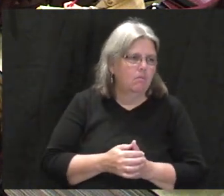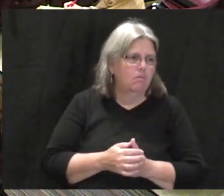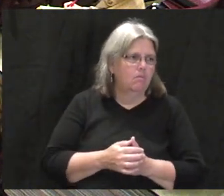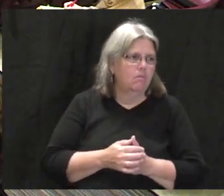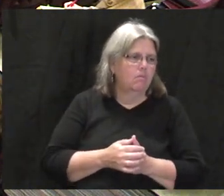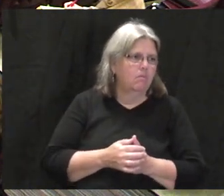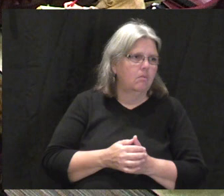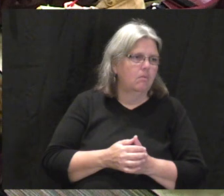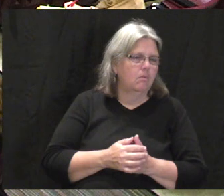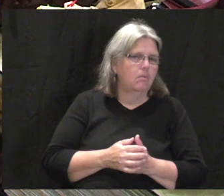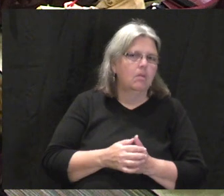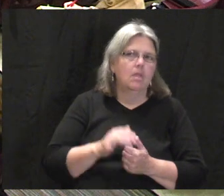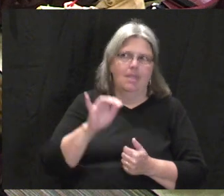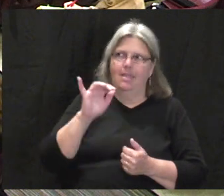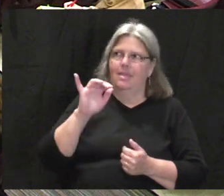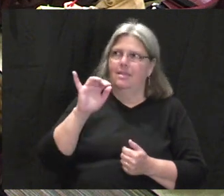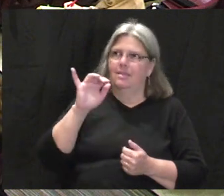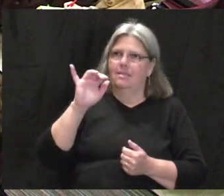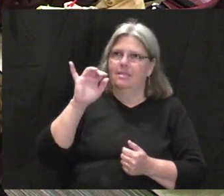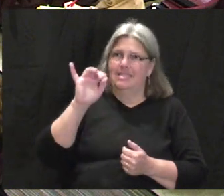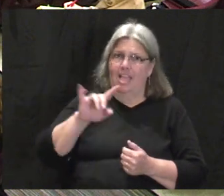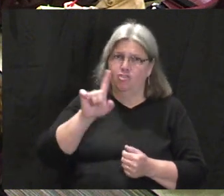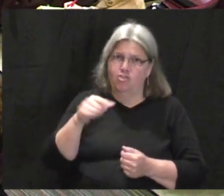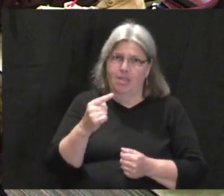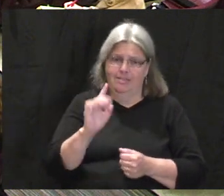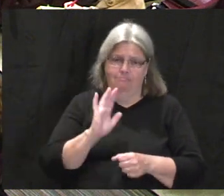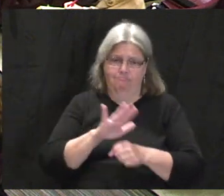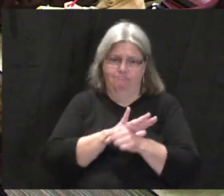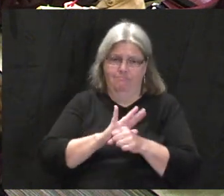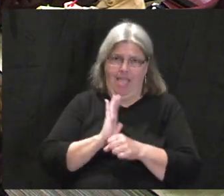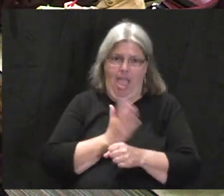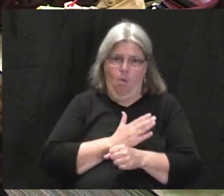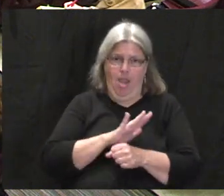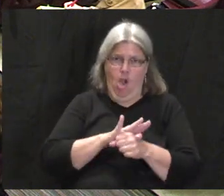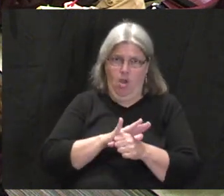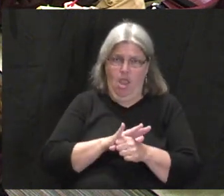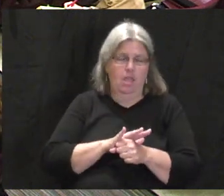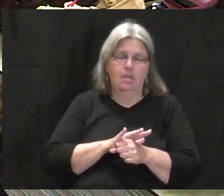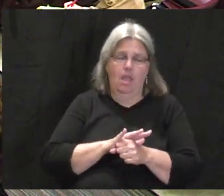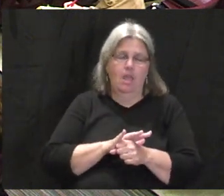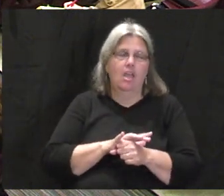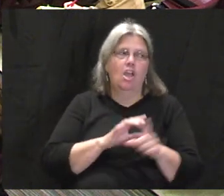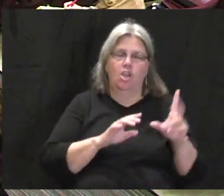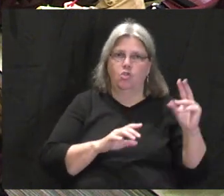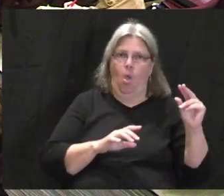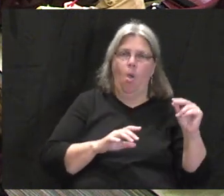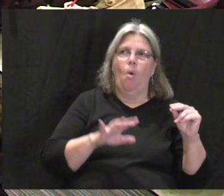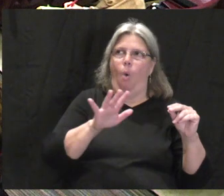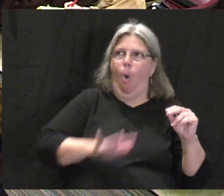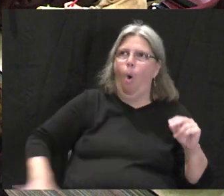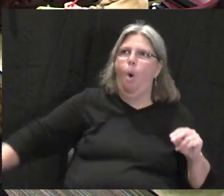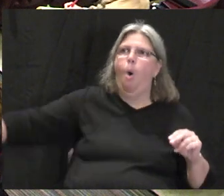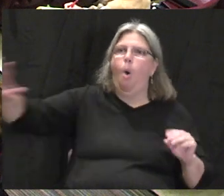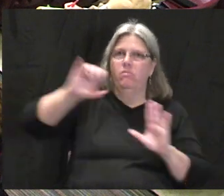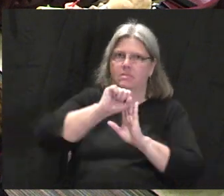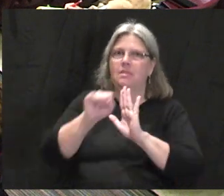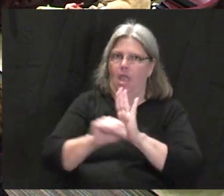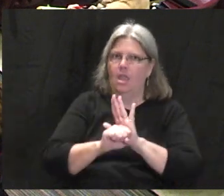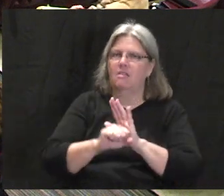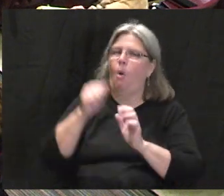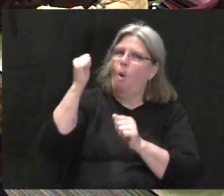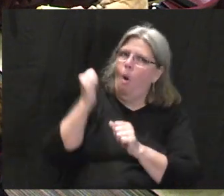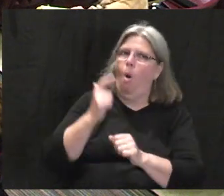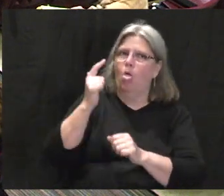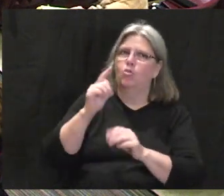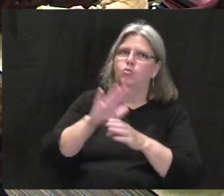No, because it happened across the state. So it basically, the same thing happened to every other school district across the state. Is